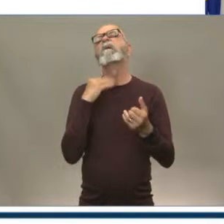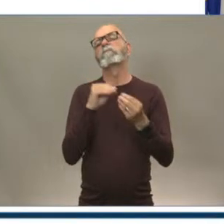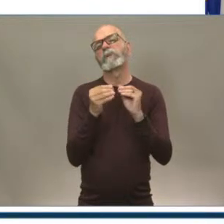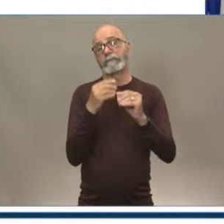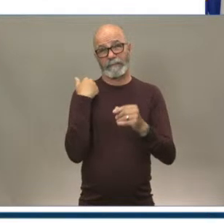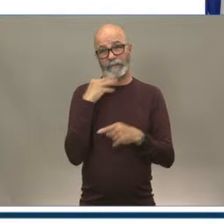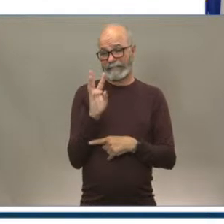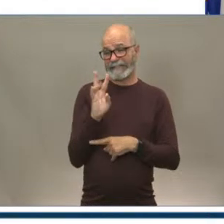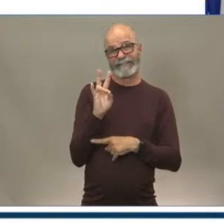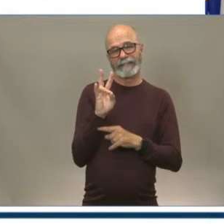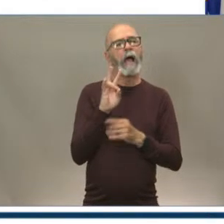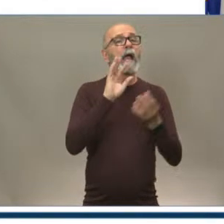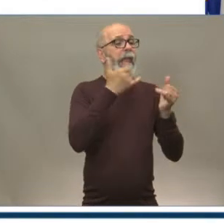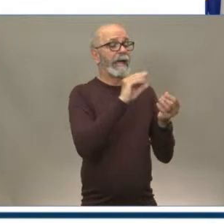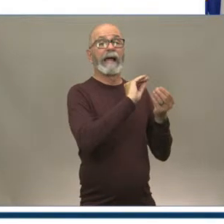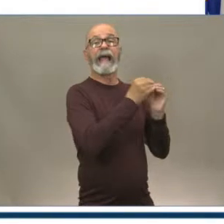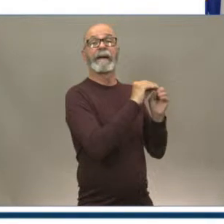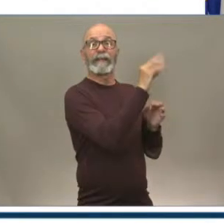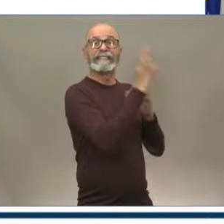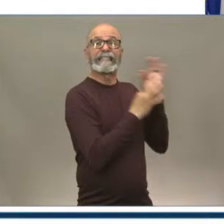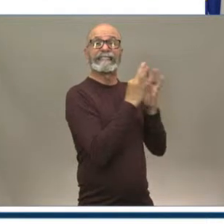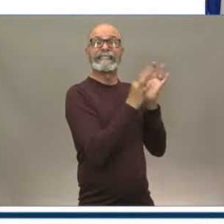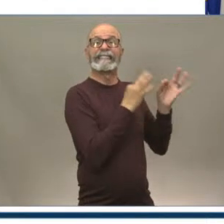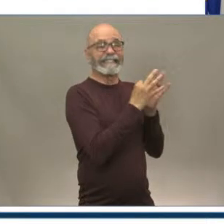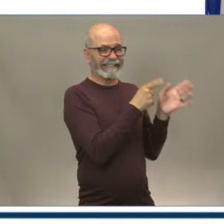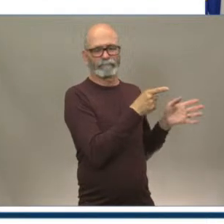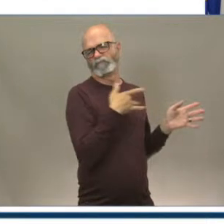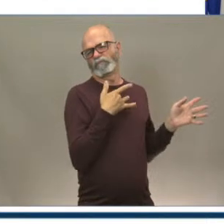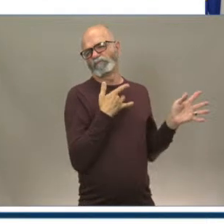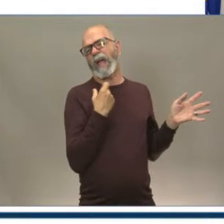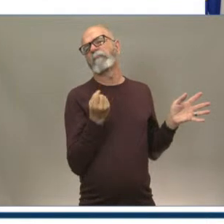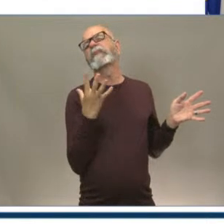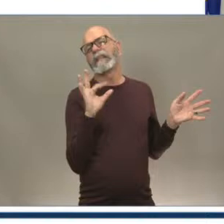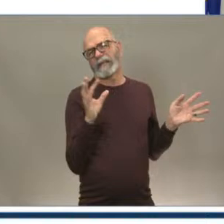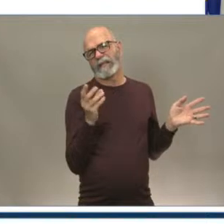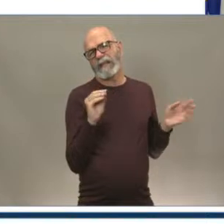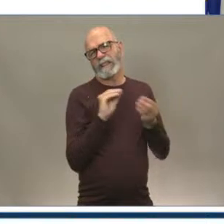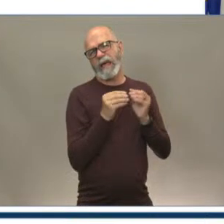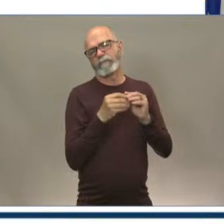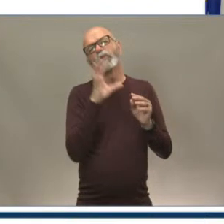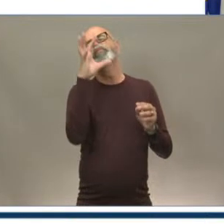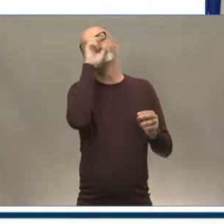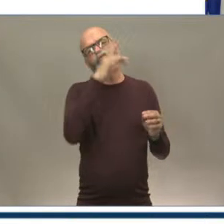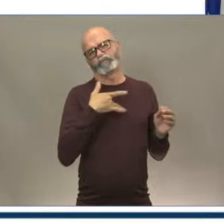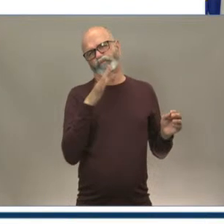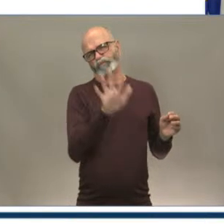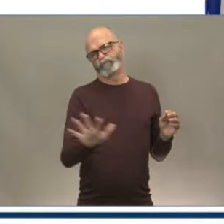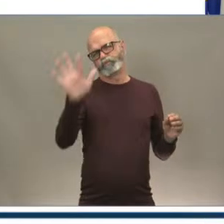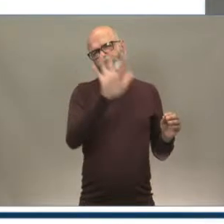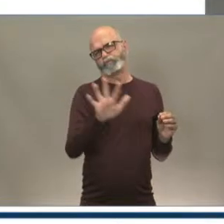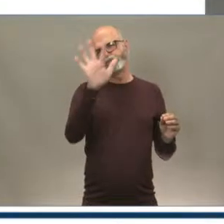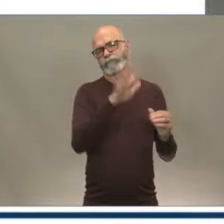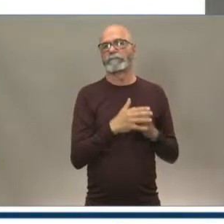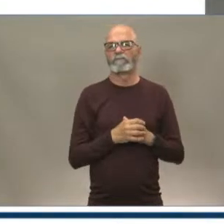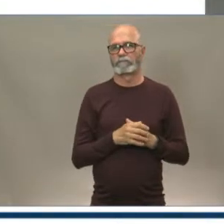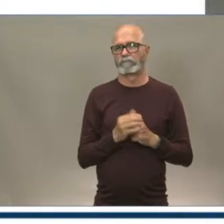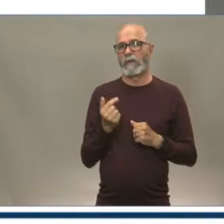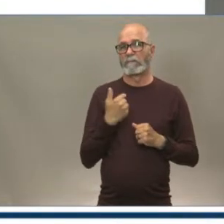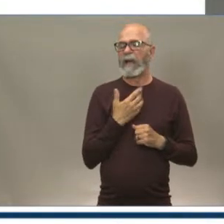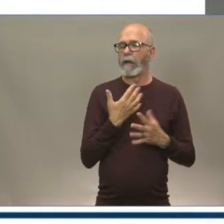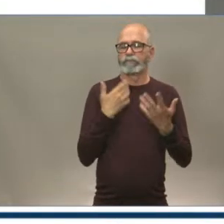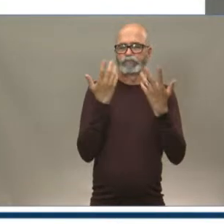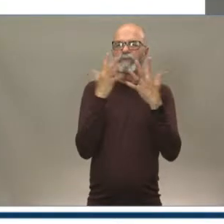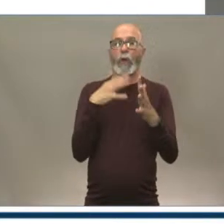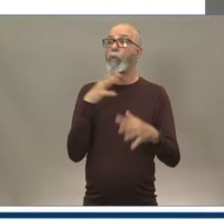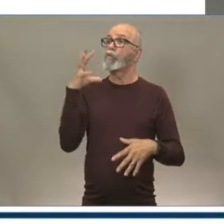test? What's your best guess for our true positivity rate? So I'm not going to make a guess. If I knew that number, we